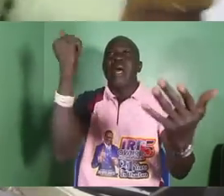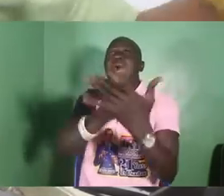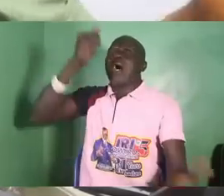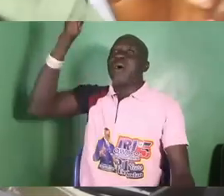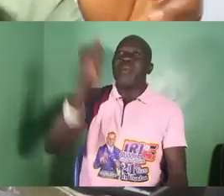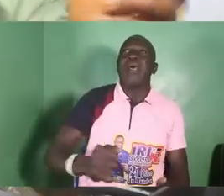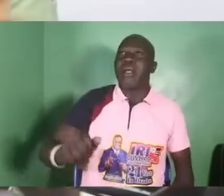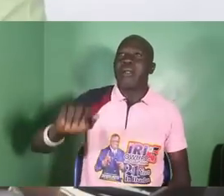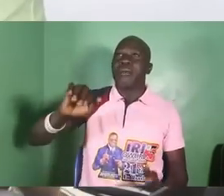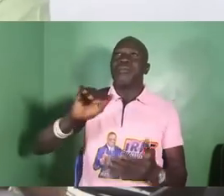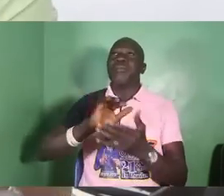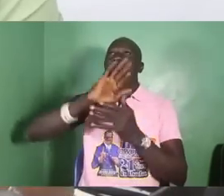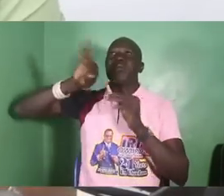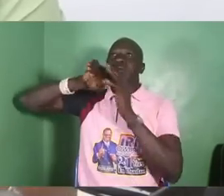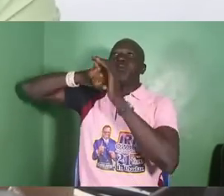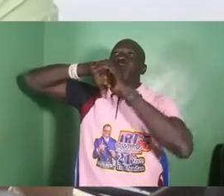gbina. Amen.